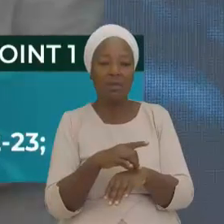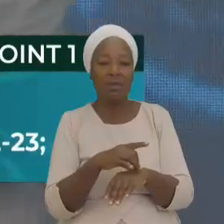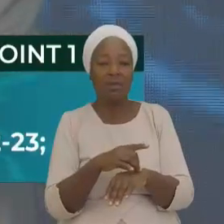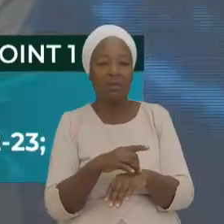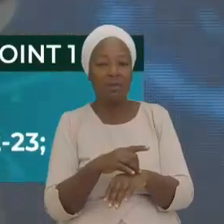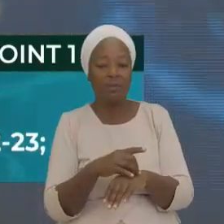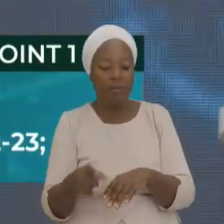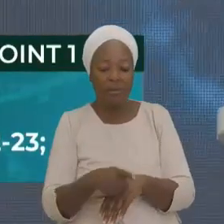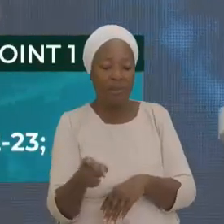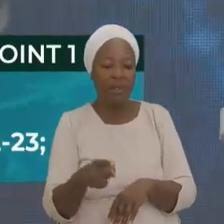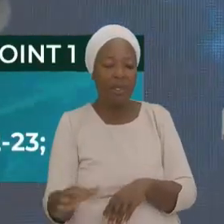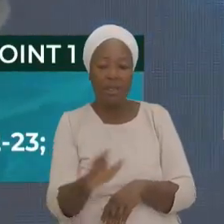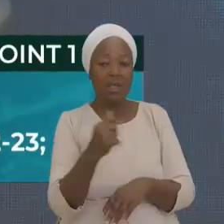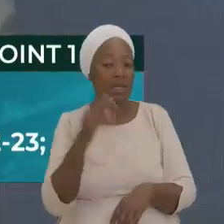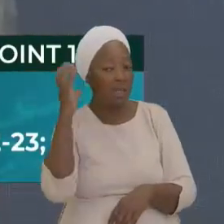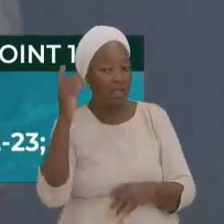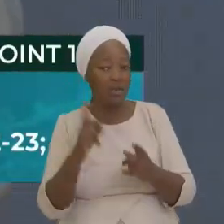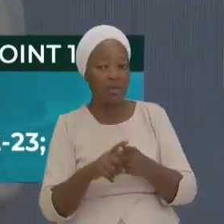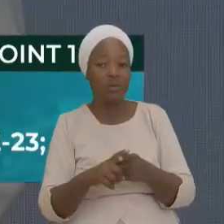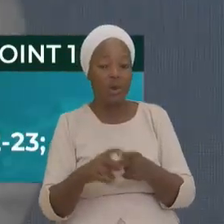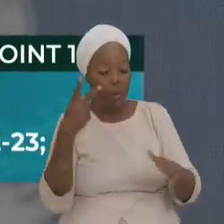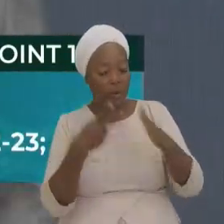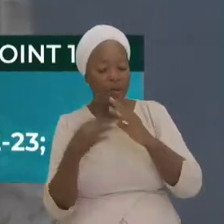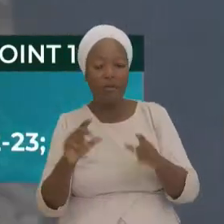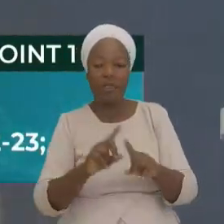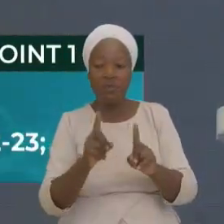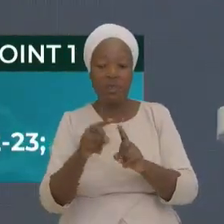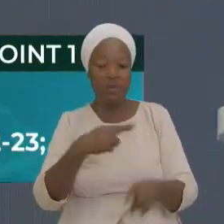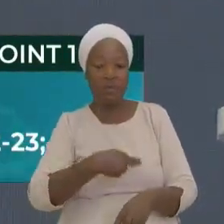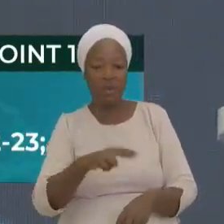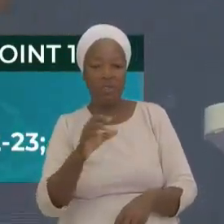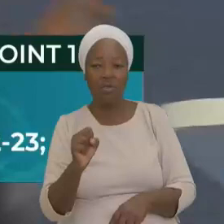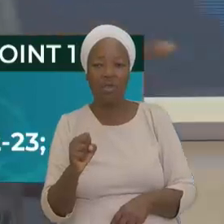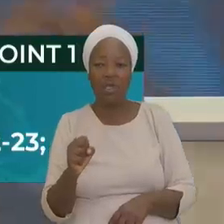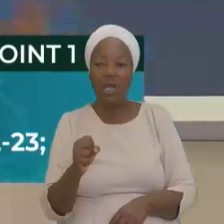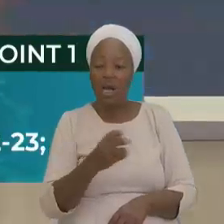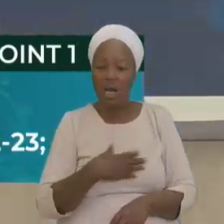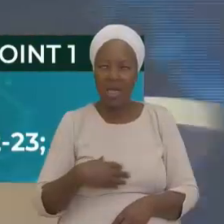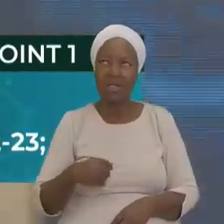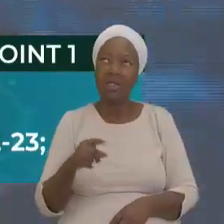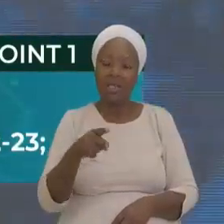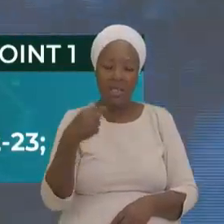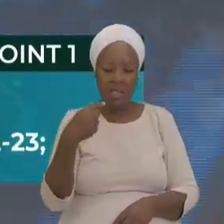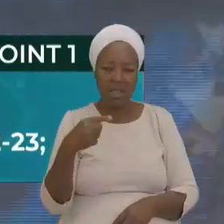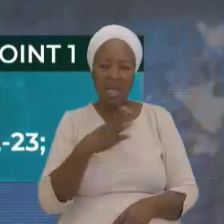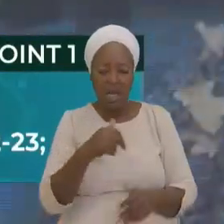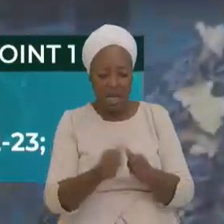They're listening to prophets of different religions. And it says, and every